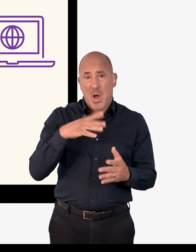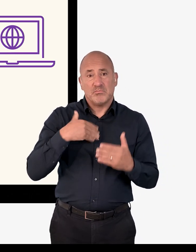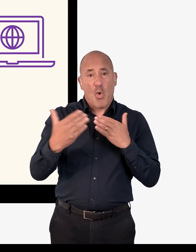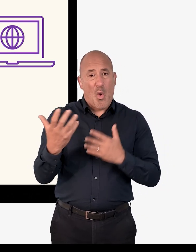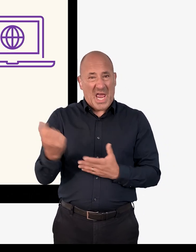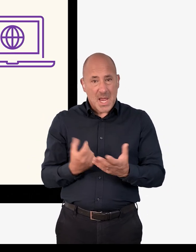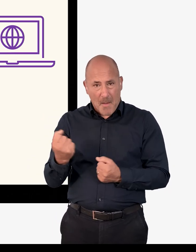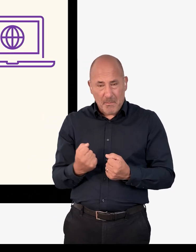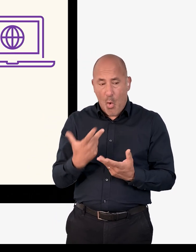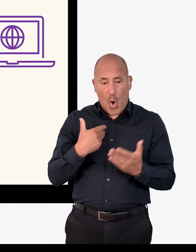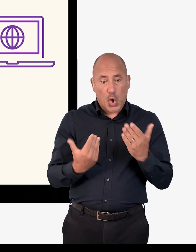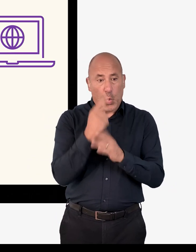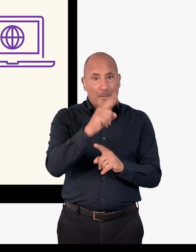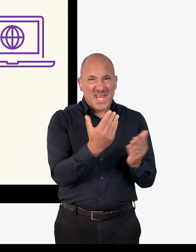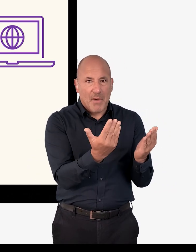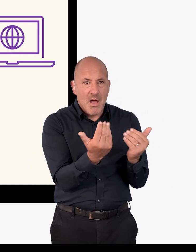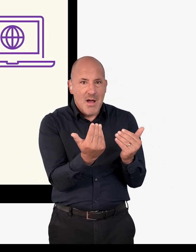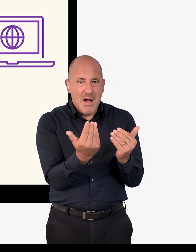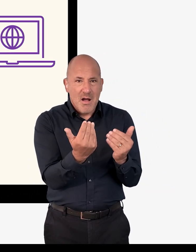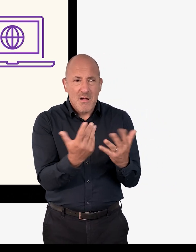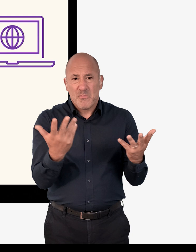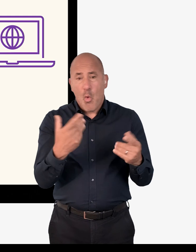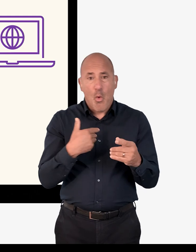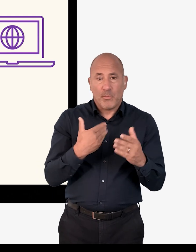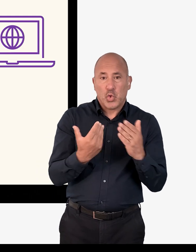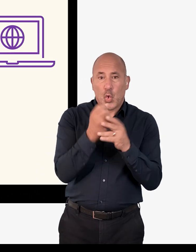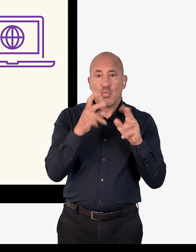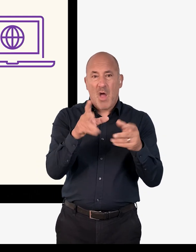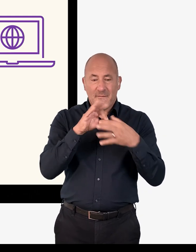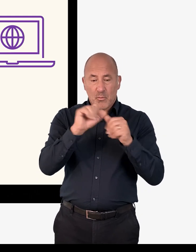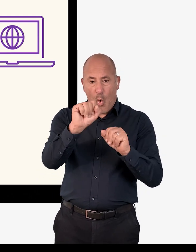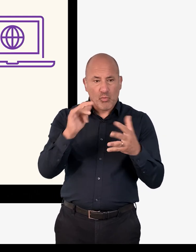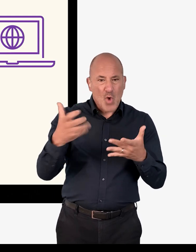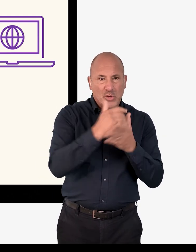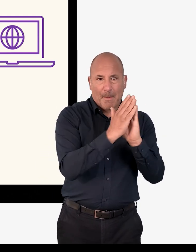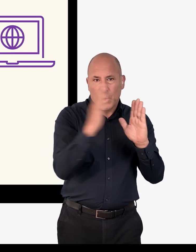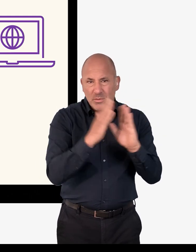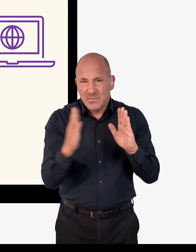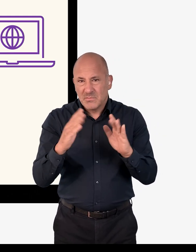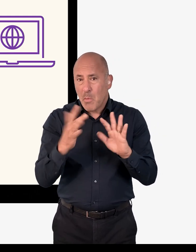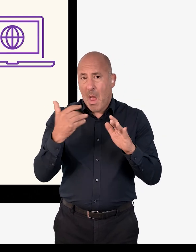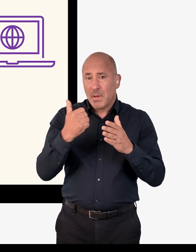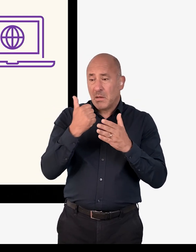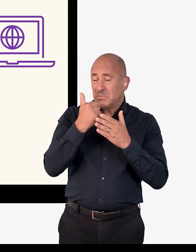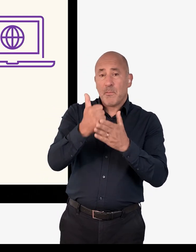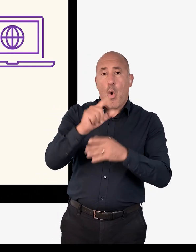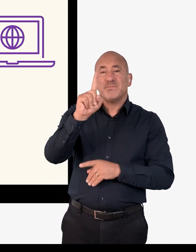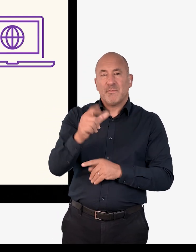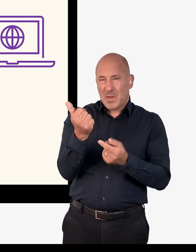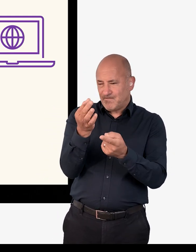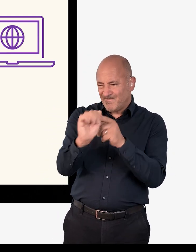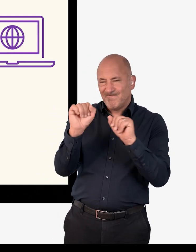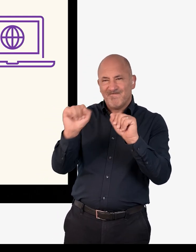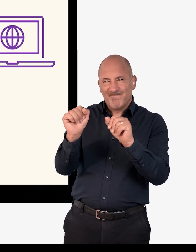generate income, attract new users, enable new ways of engaging with your collection, support people